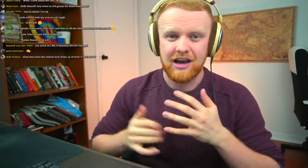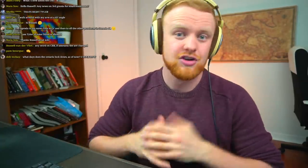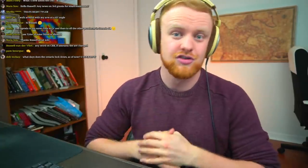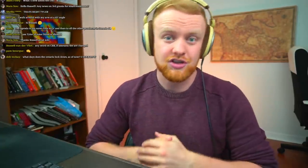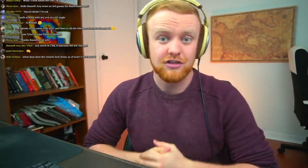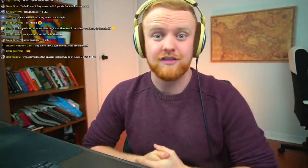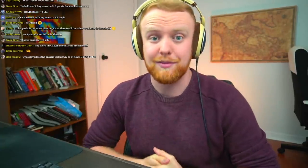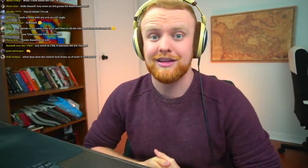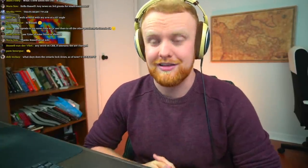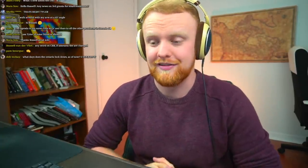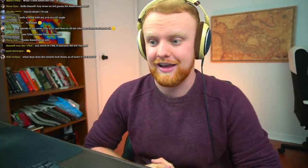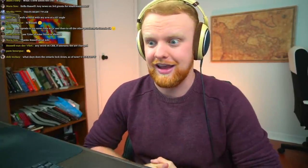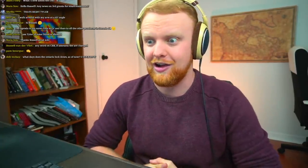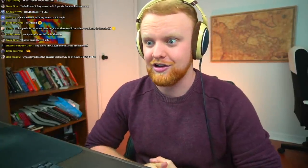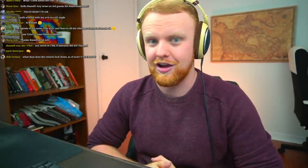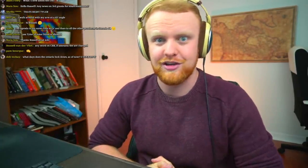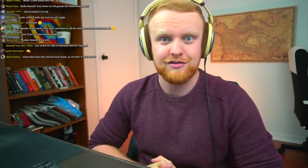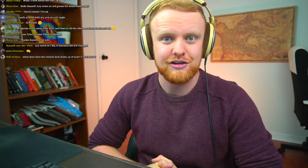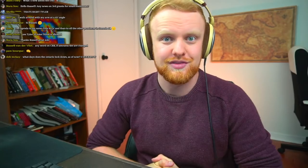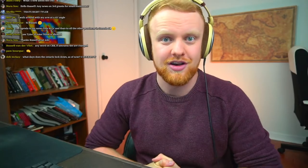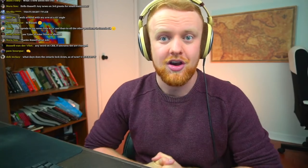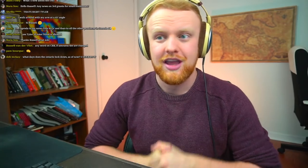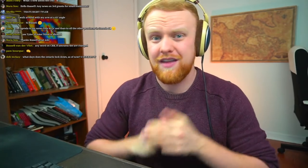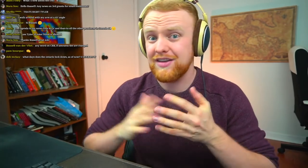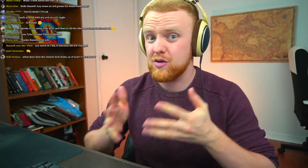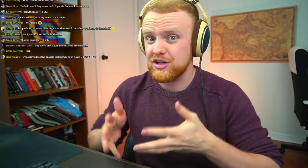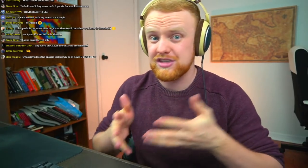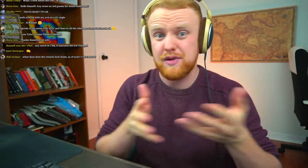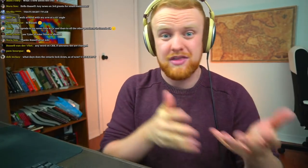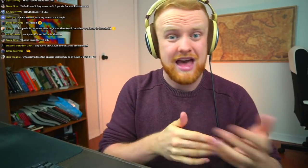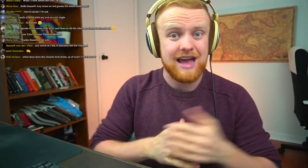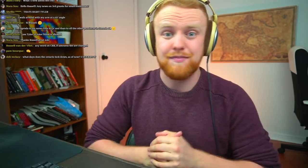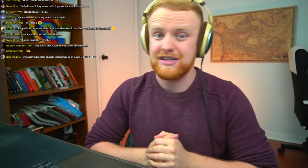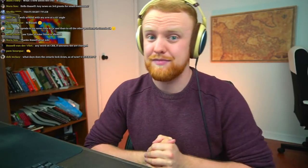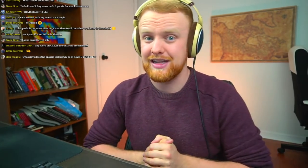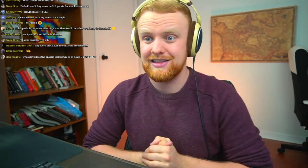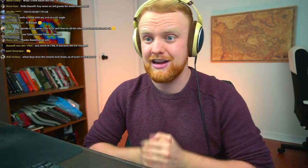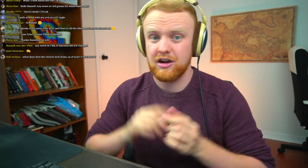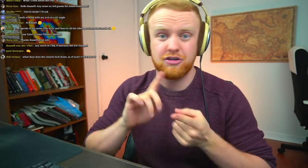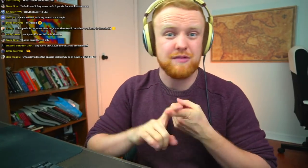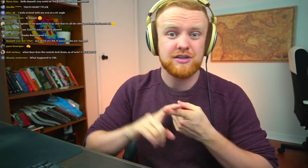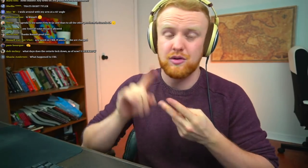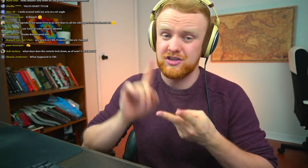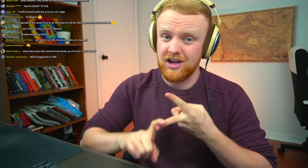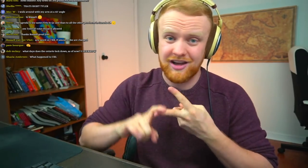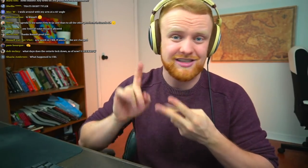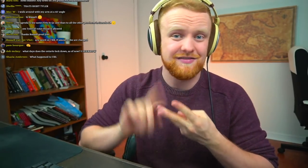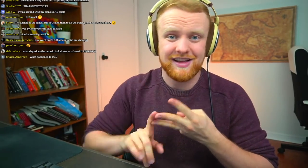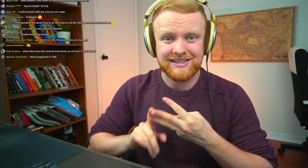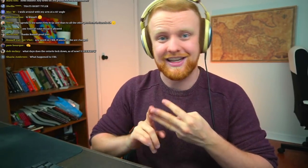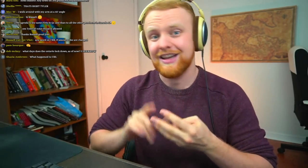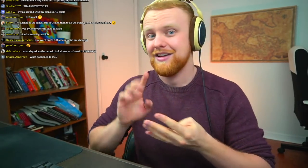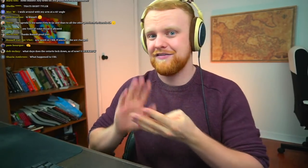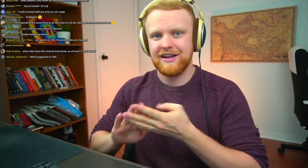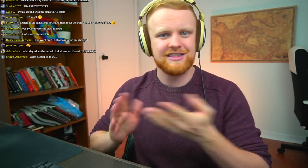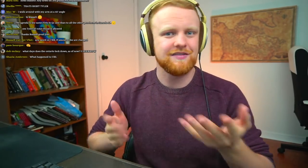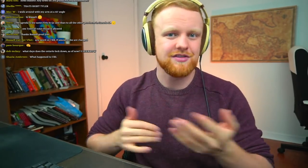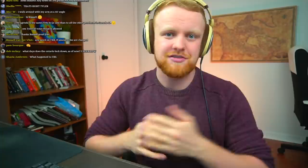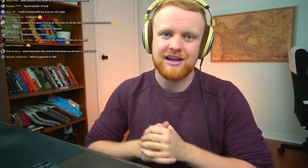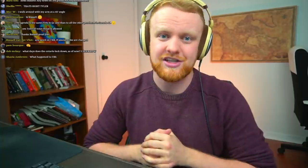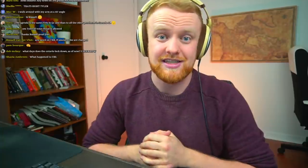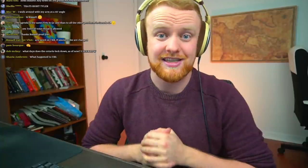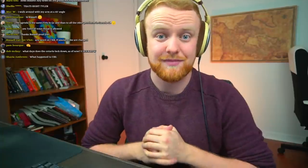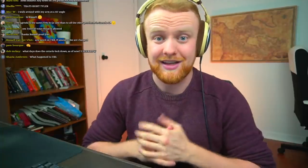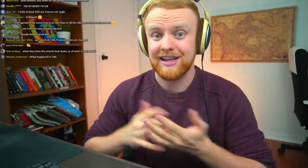of underserved, I believe, on YouTube. So if you have any questions about that, best bets there in crypto, stocks, investing, funds,